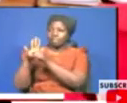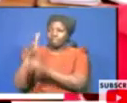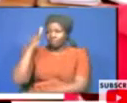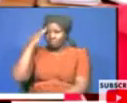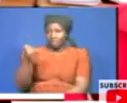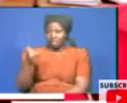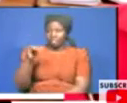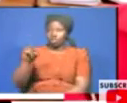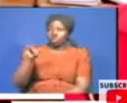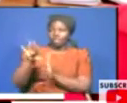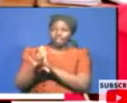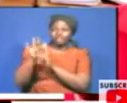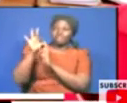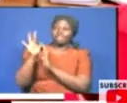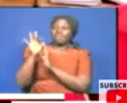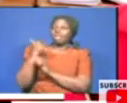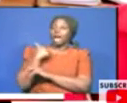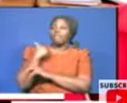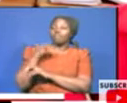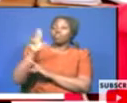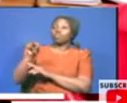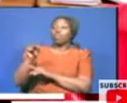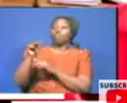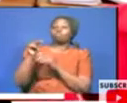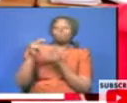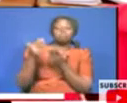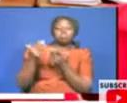Because you find that there is no infrastructure.